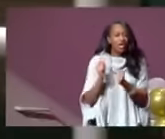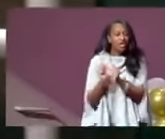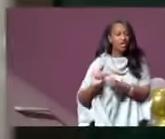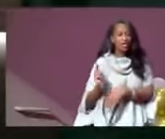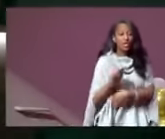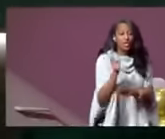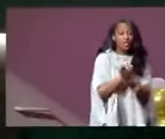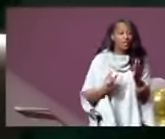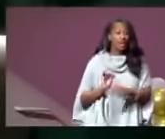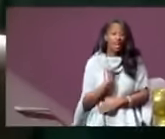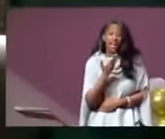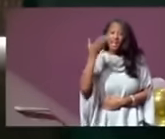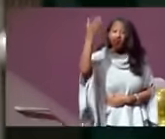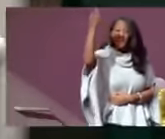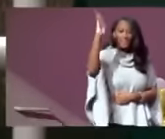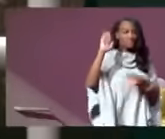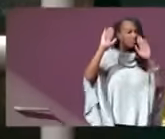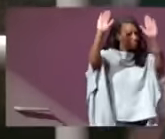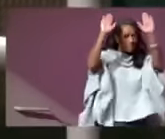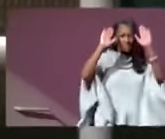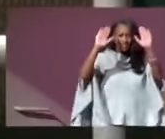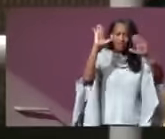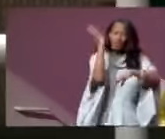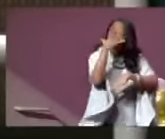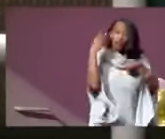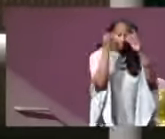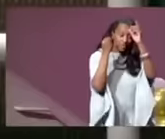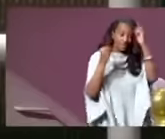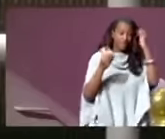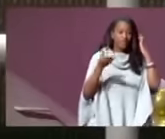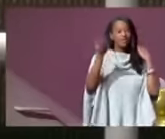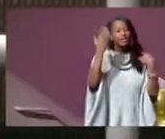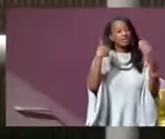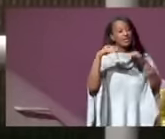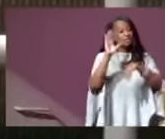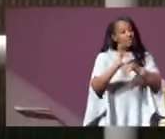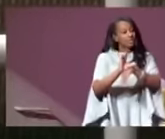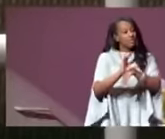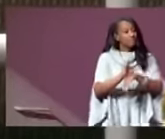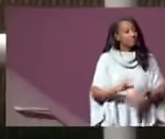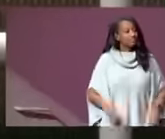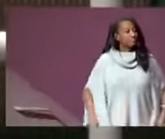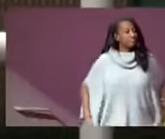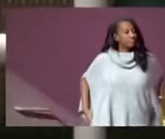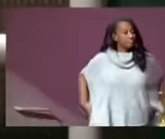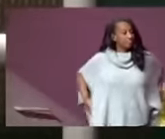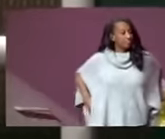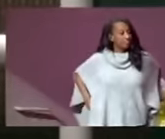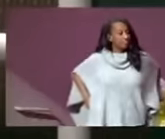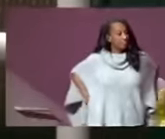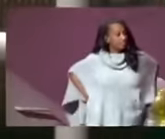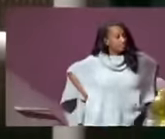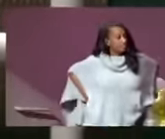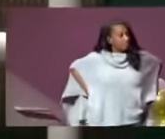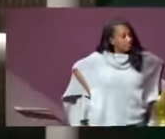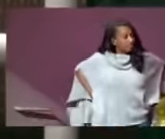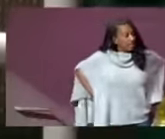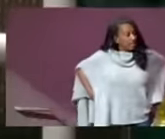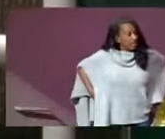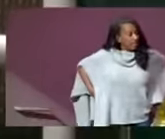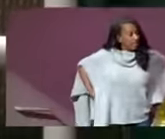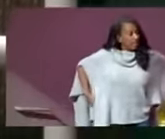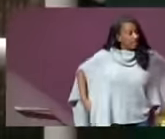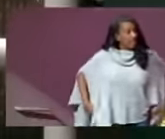our God is wonderful, beautiful. Come on, church, help us. Lift your voice and sing